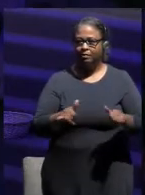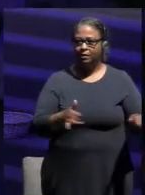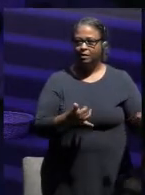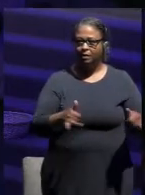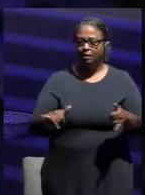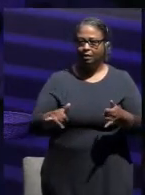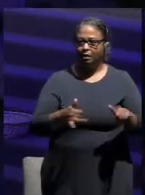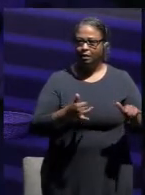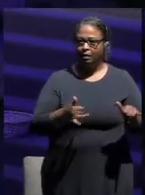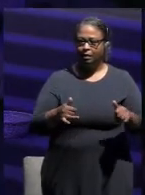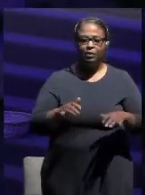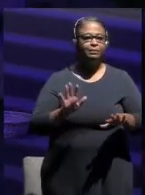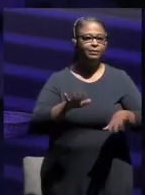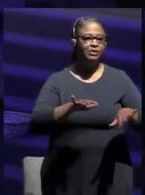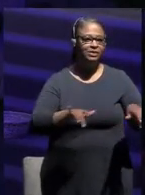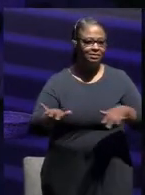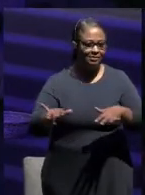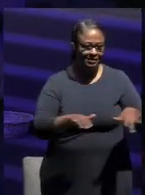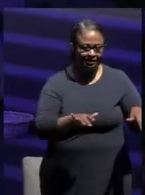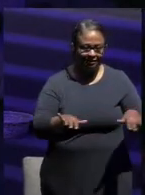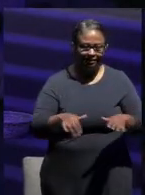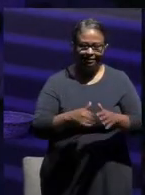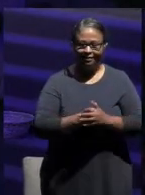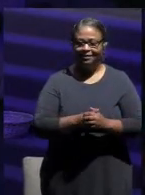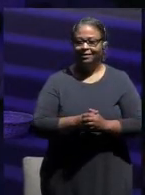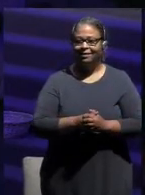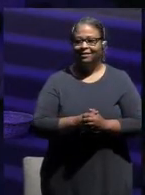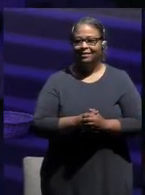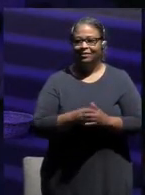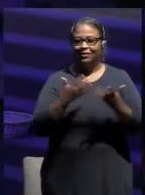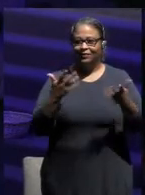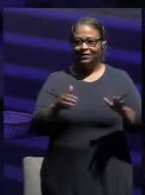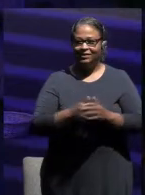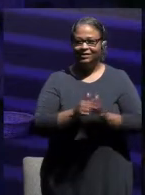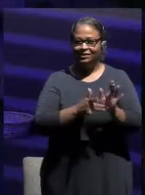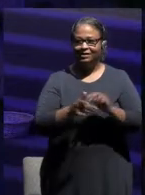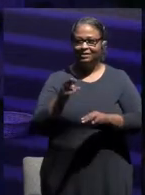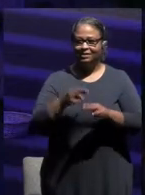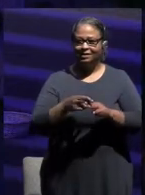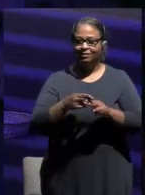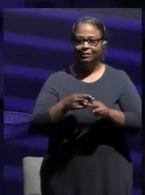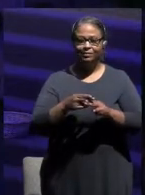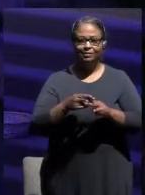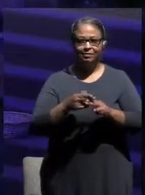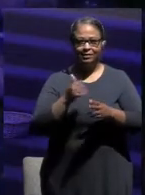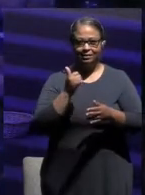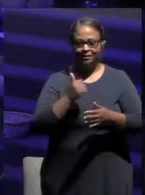you. Why don't you come and give to the Lord, and then we'll pray over it in Jesus' name.